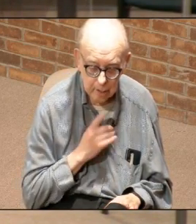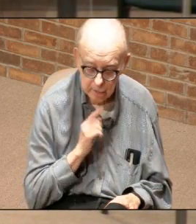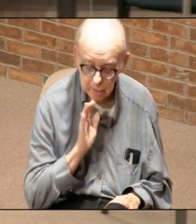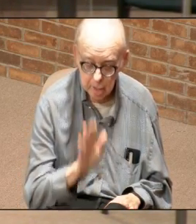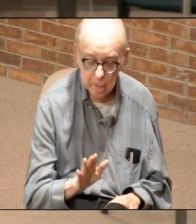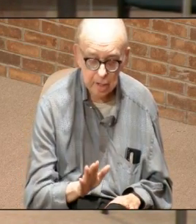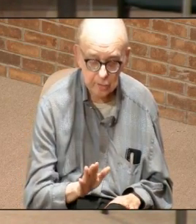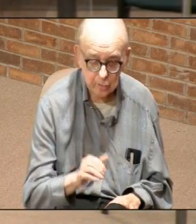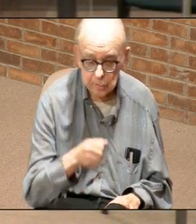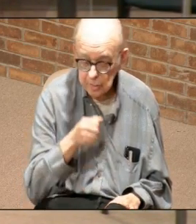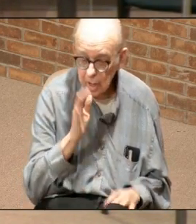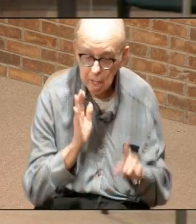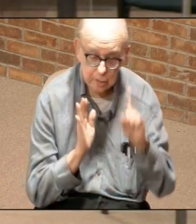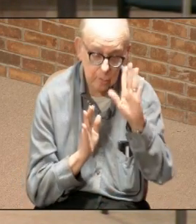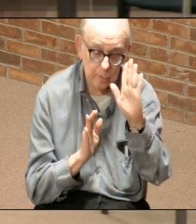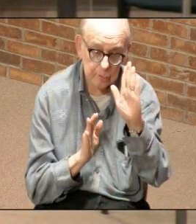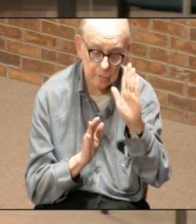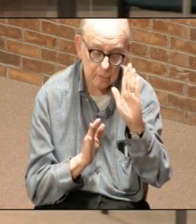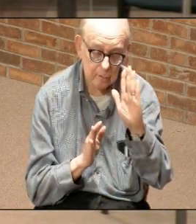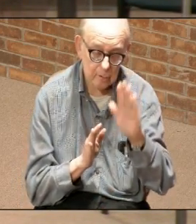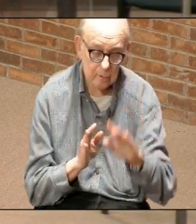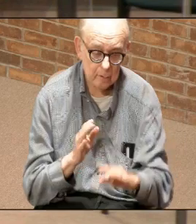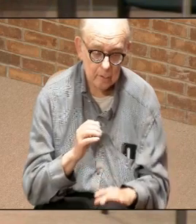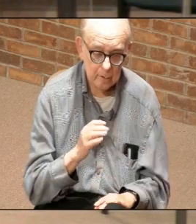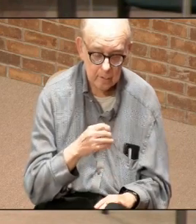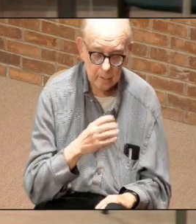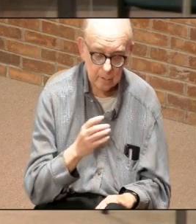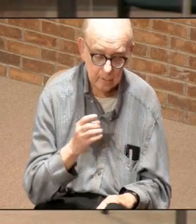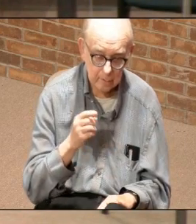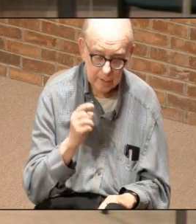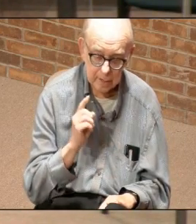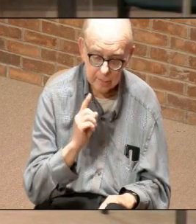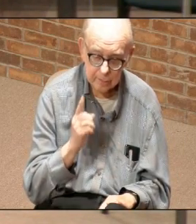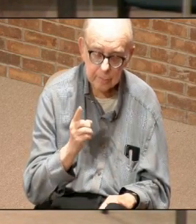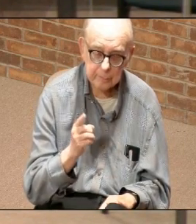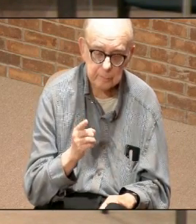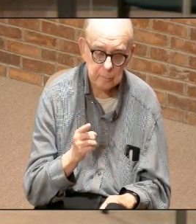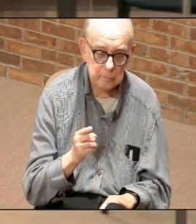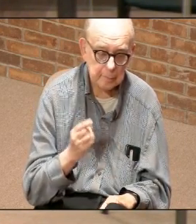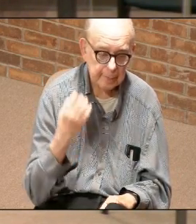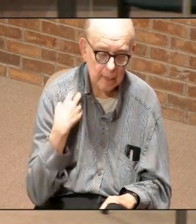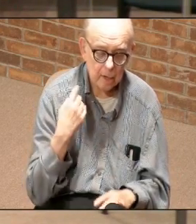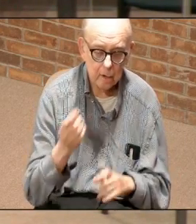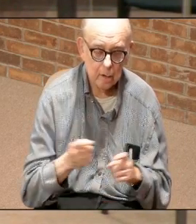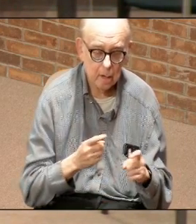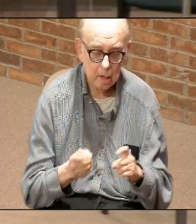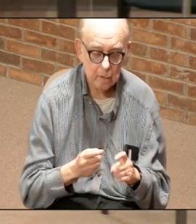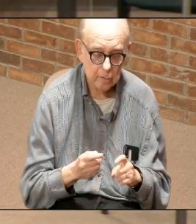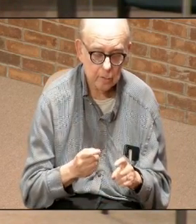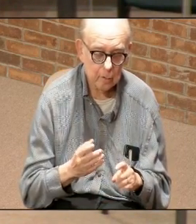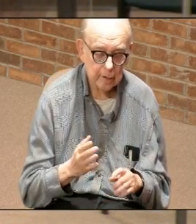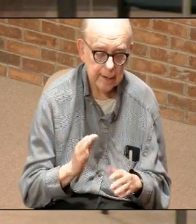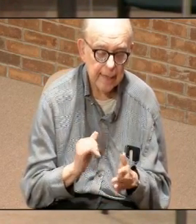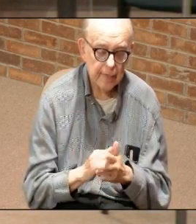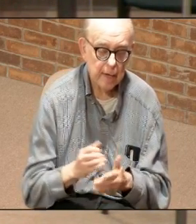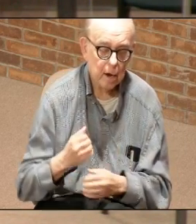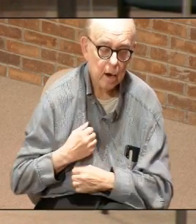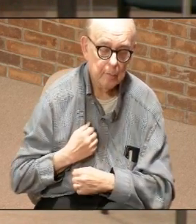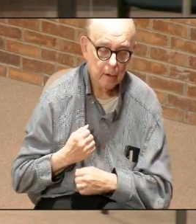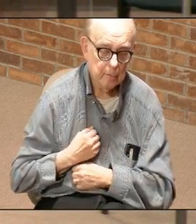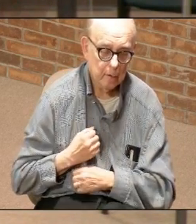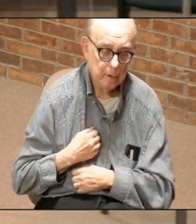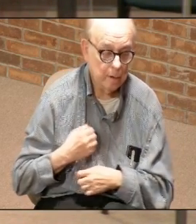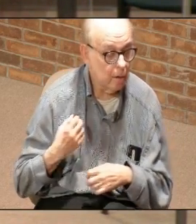It's yours, God. He is the general that's controlling the army.